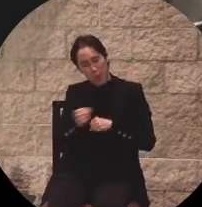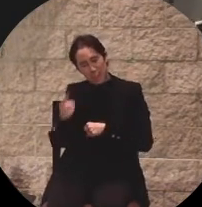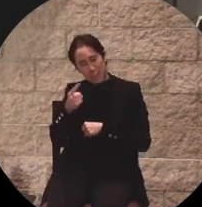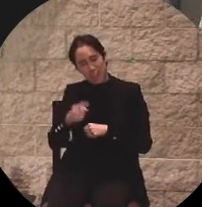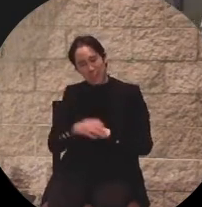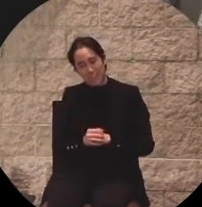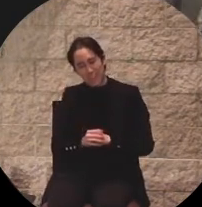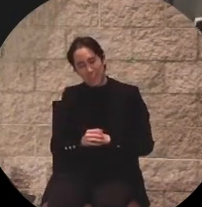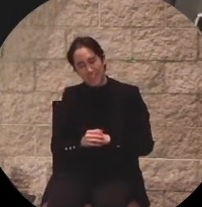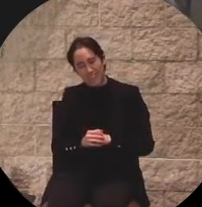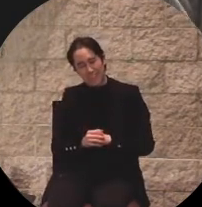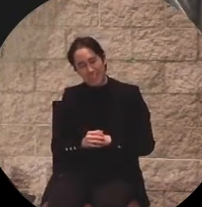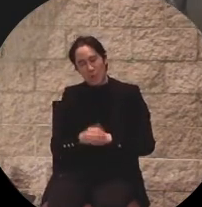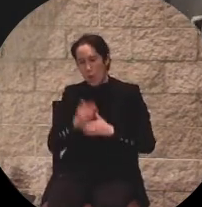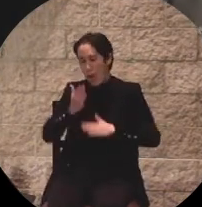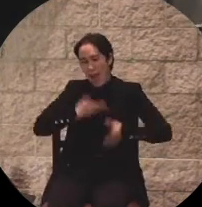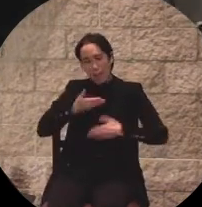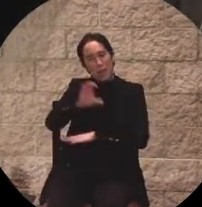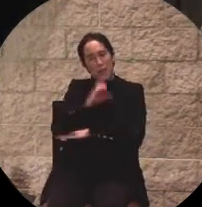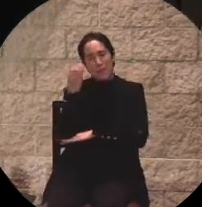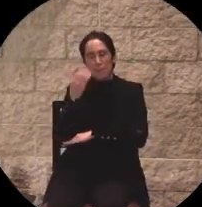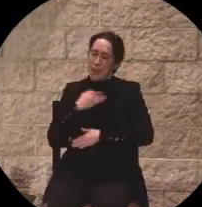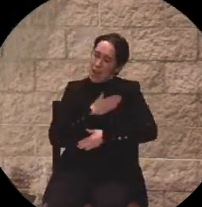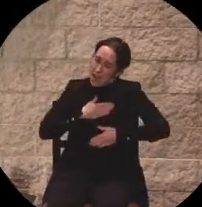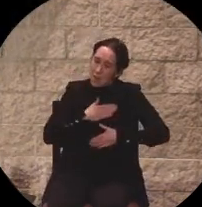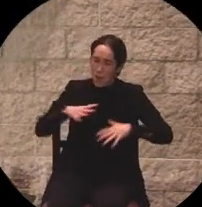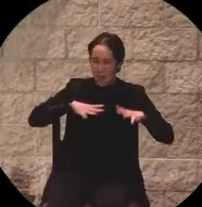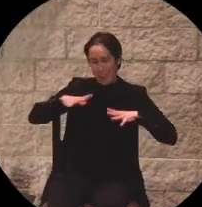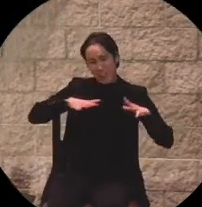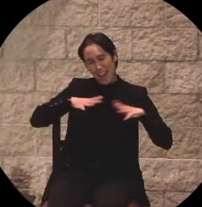Have a Merry Christmas and hope you all have a good holiday.